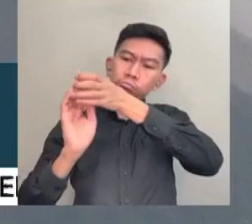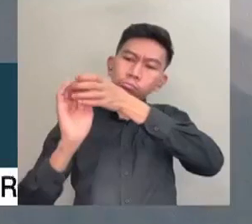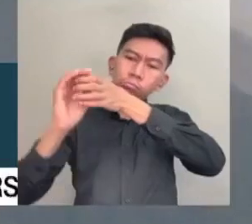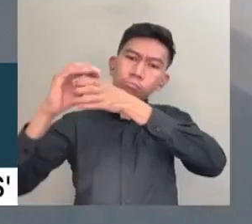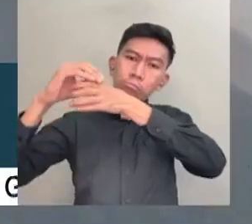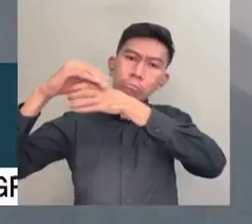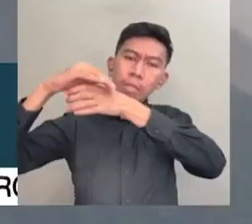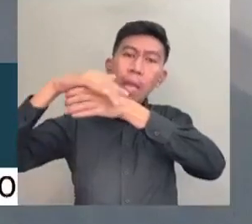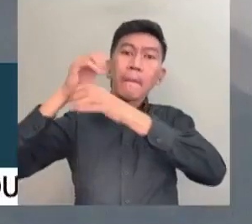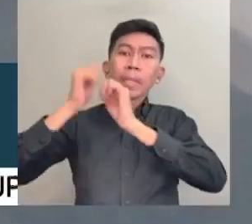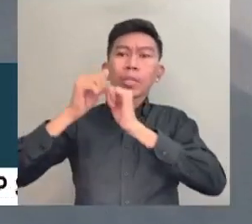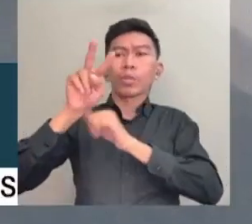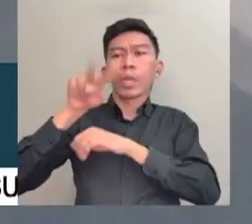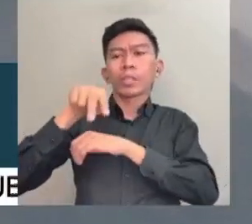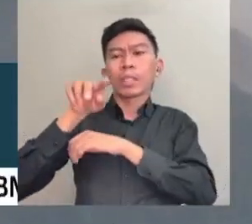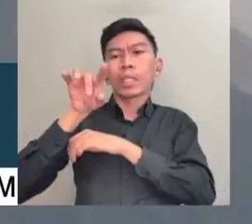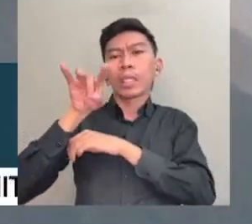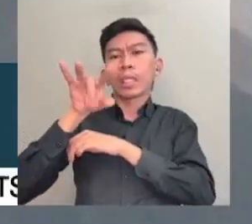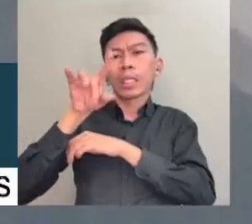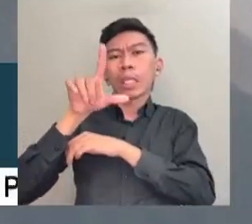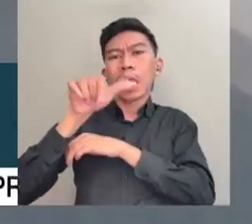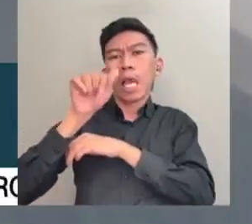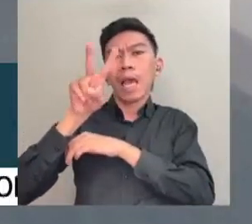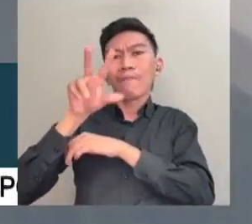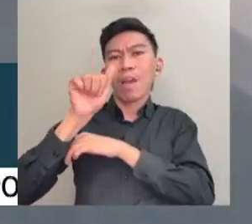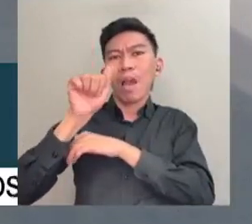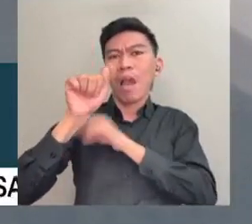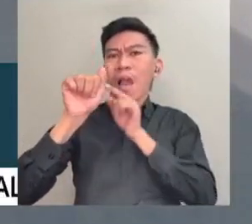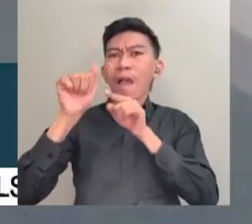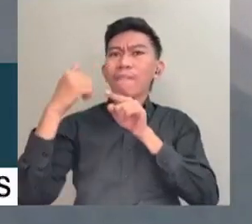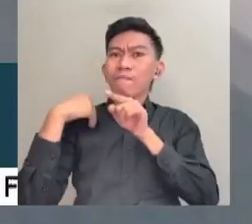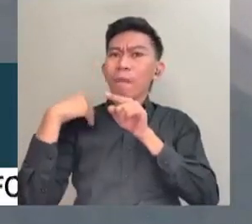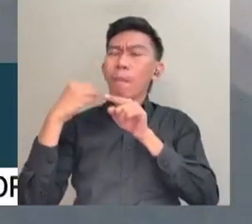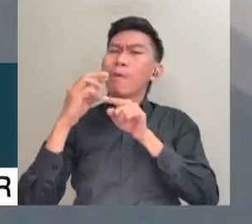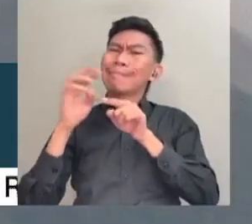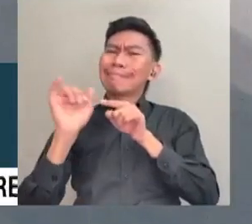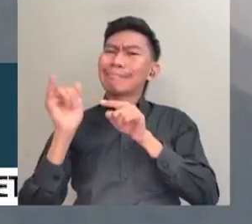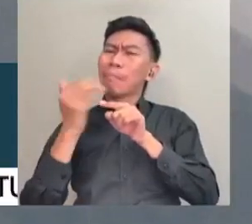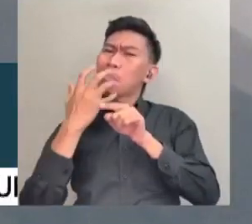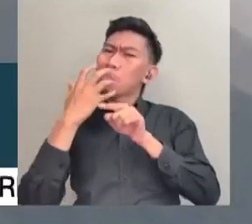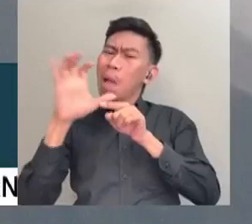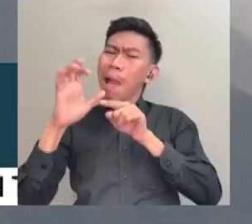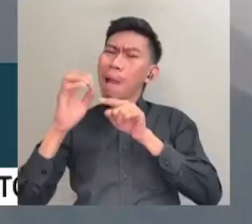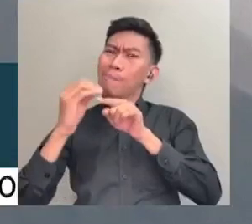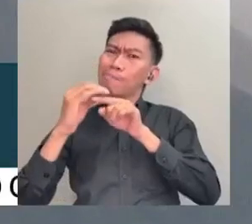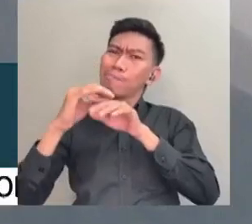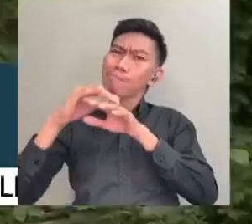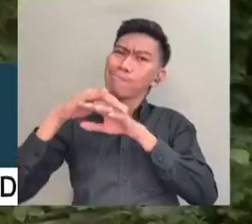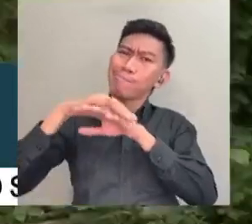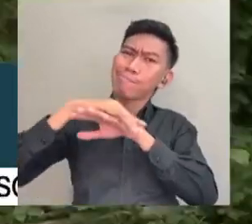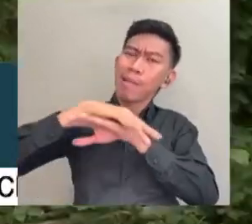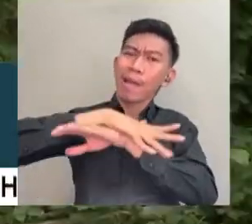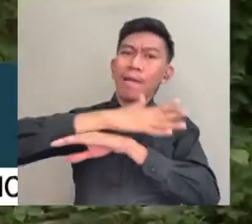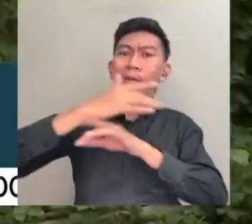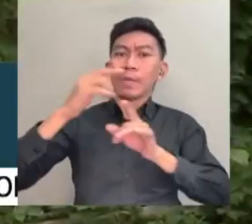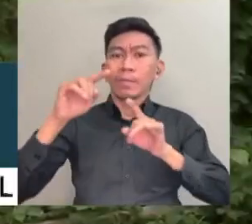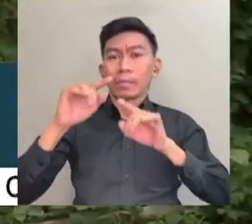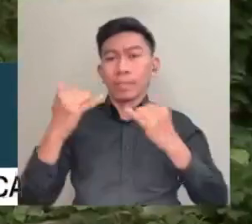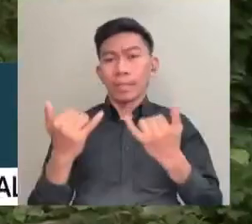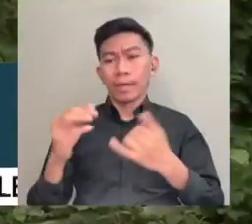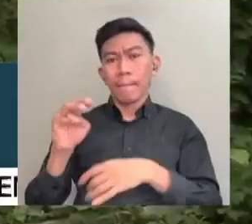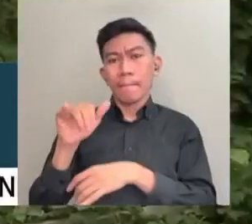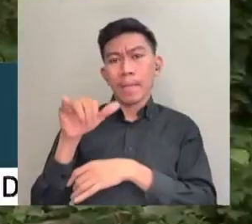2018 lava dome is gone and newer, more fluidic lava is coming out of the volcano. Mayon Volcano remains at alert level